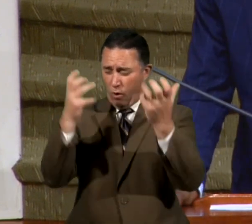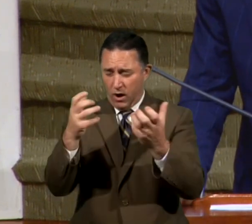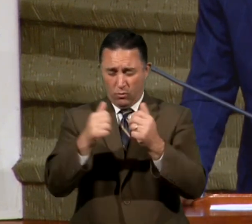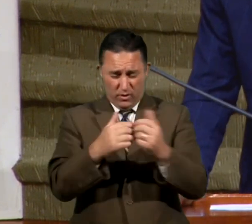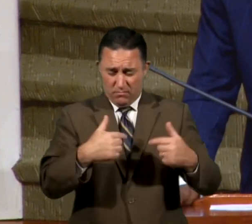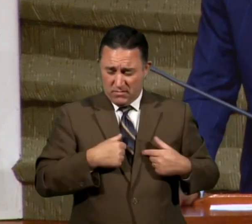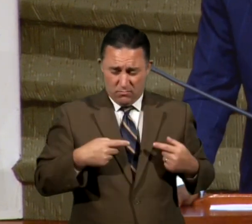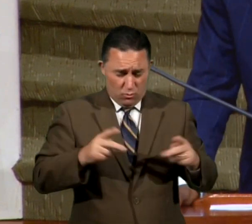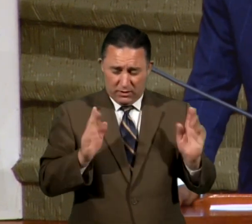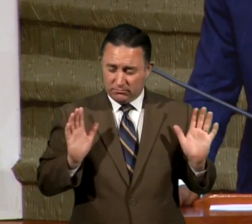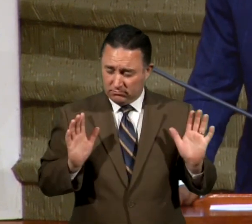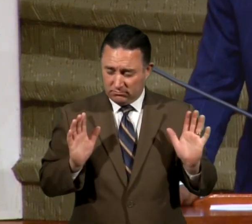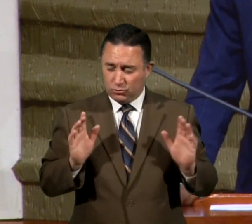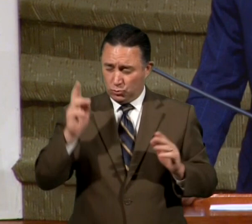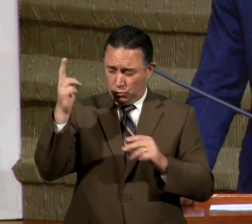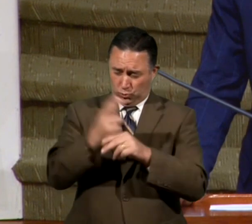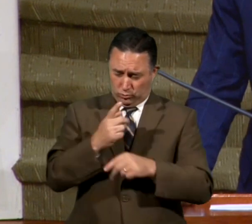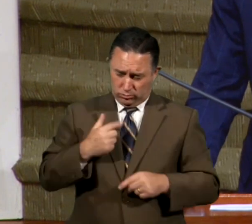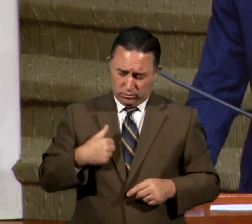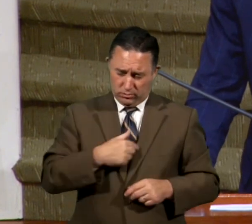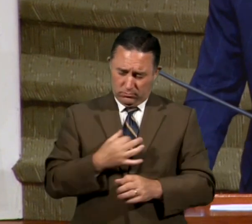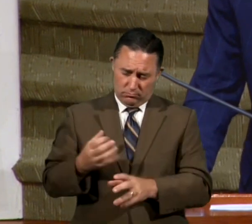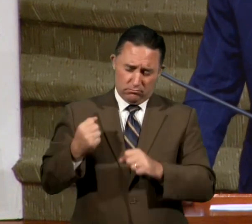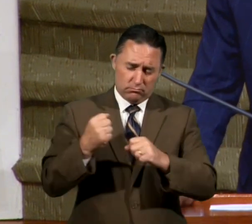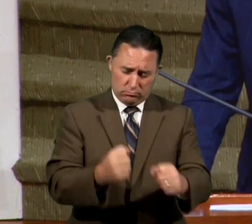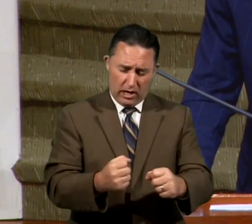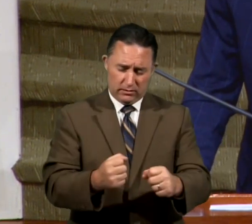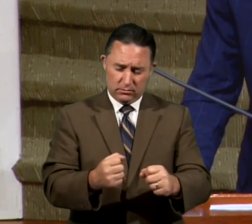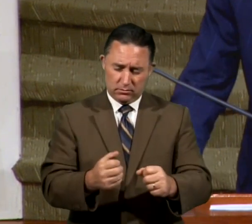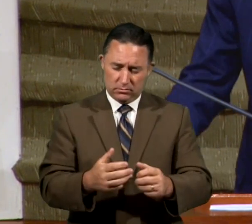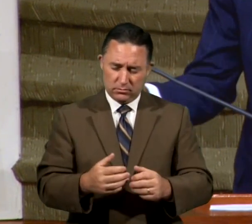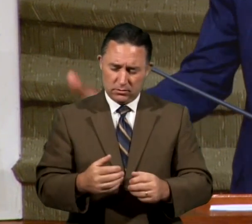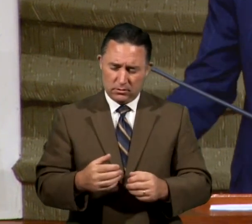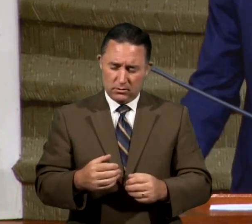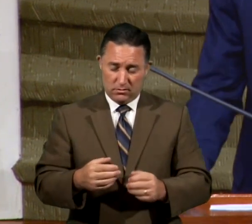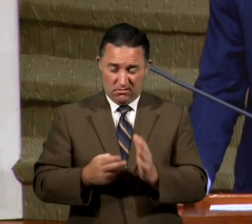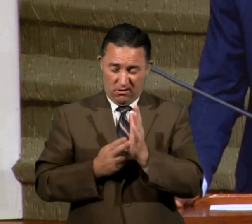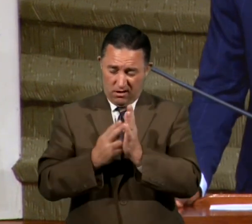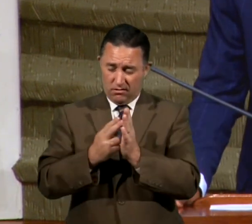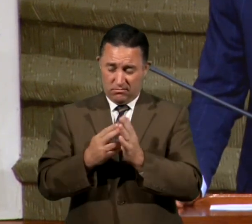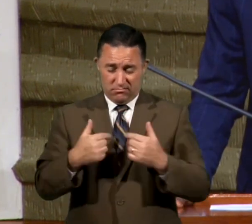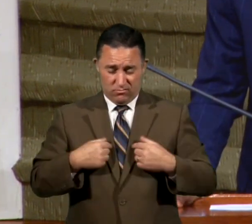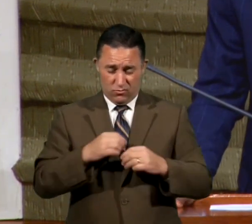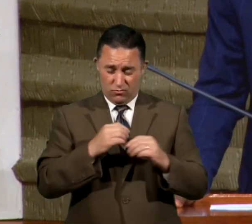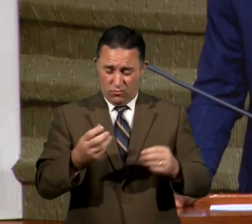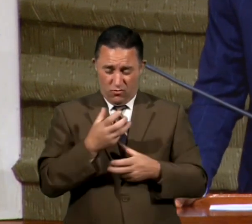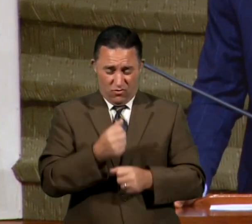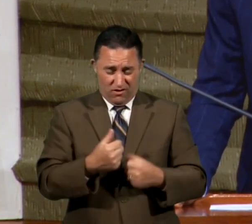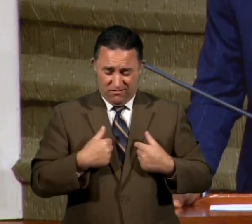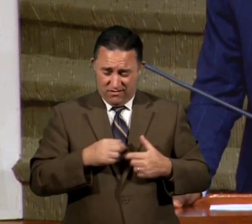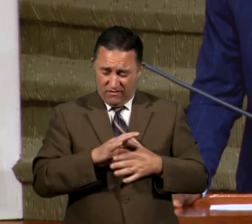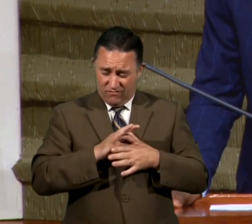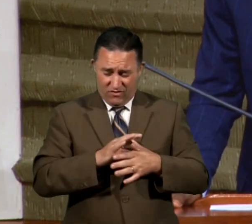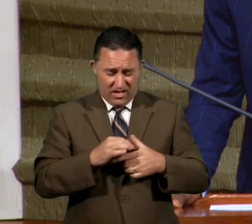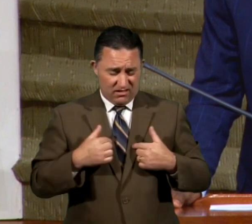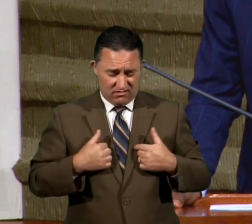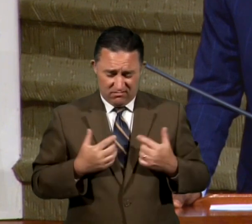pray, God, that you would use us in a mighty way. God, to be honest with you, I have no confidence in the flesh.